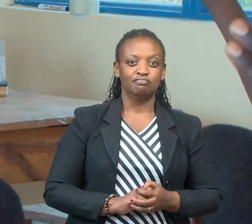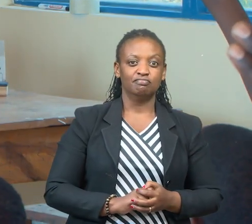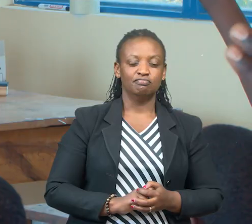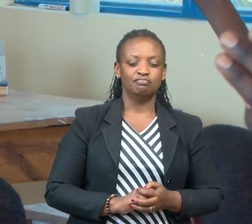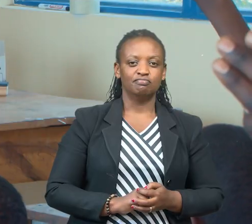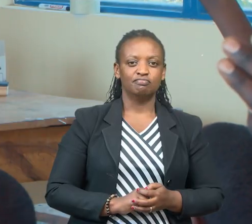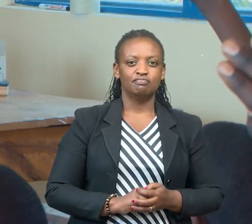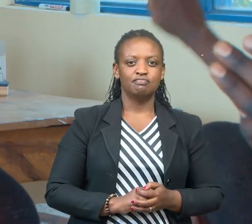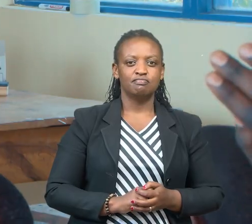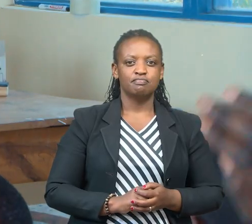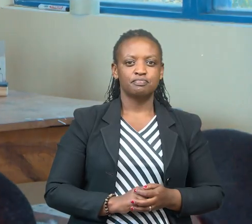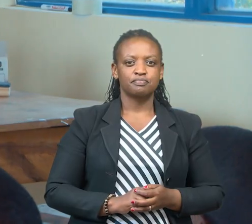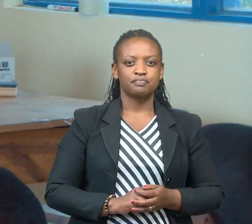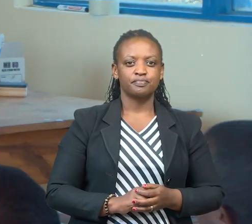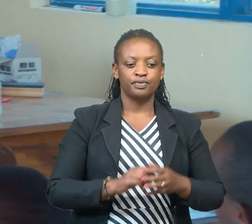Alphonse?